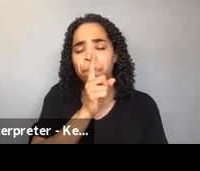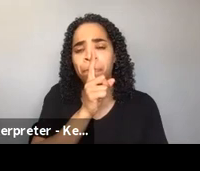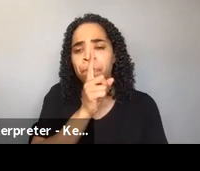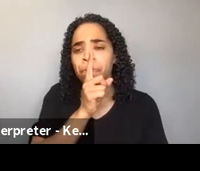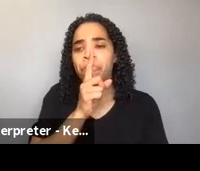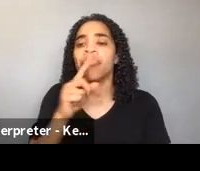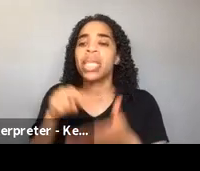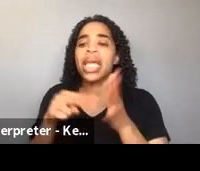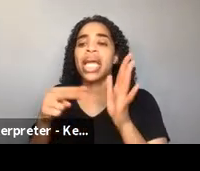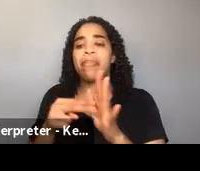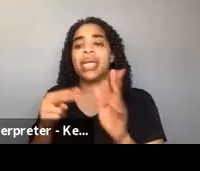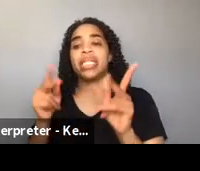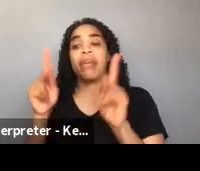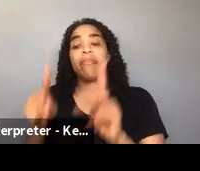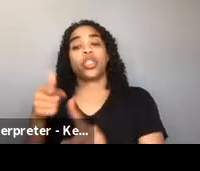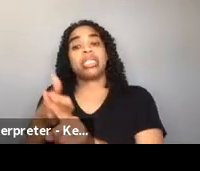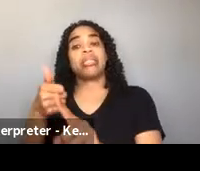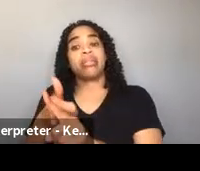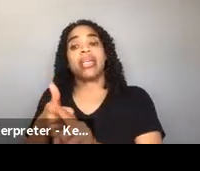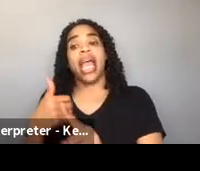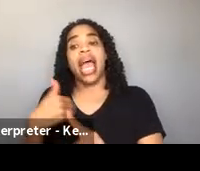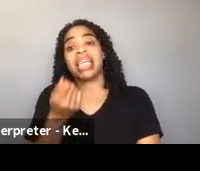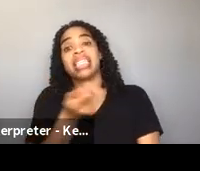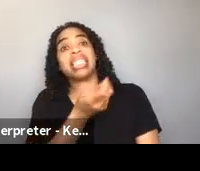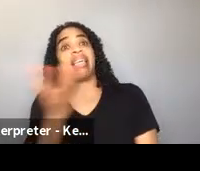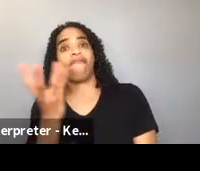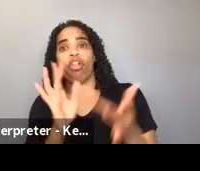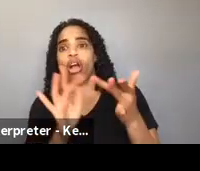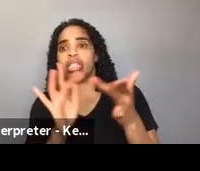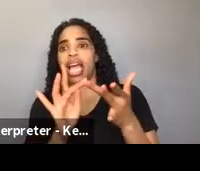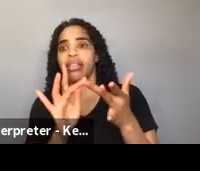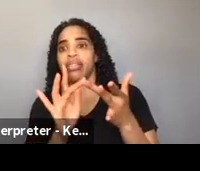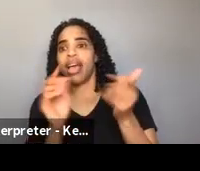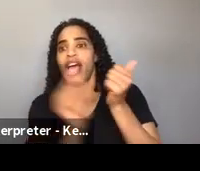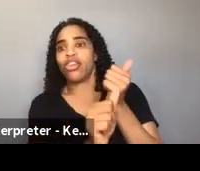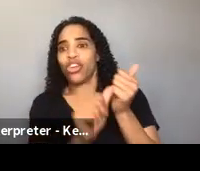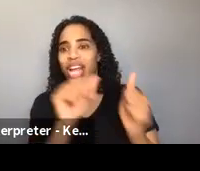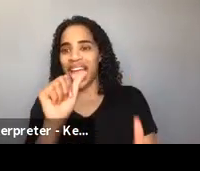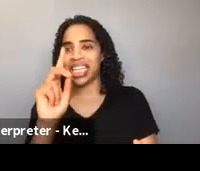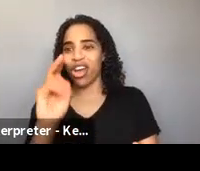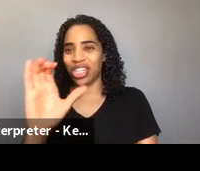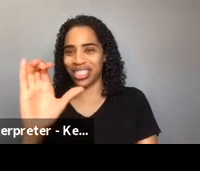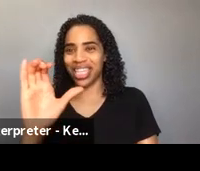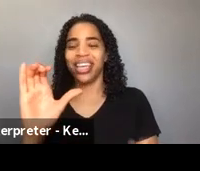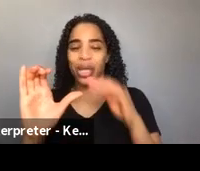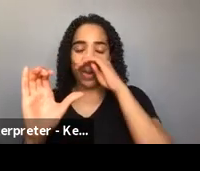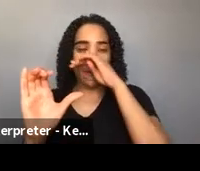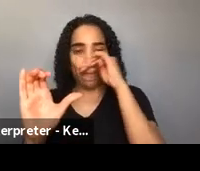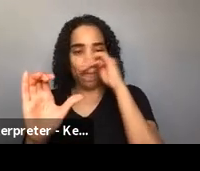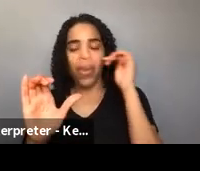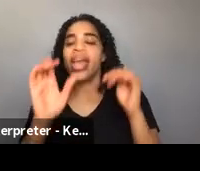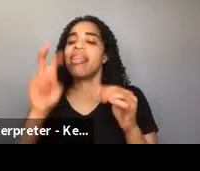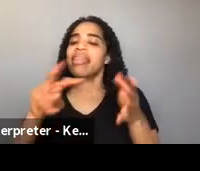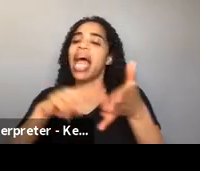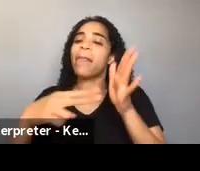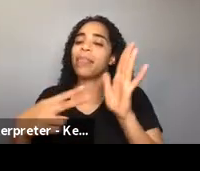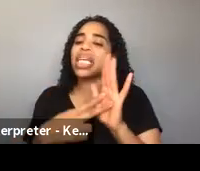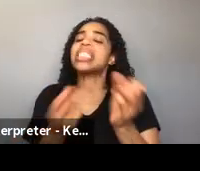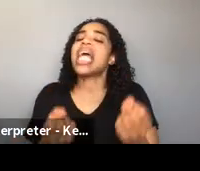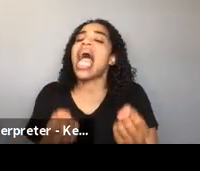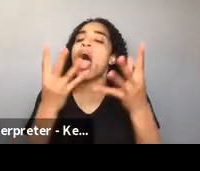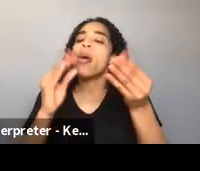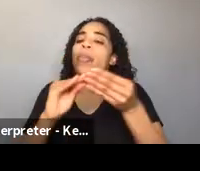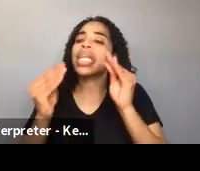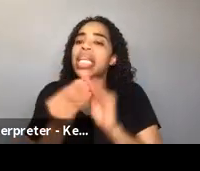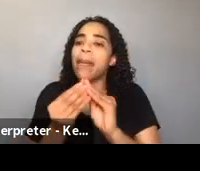individual may have several contacts with an ADRC provider. This data pertains to the overall number of contacts, either